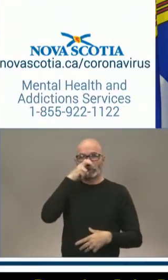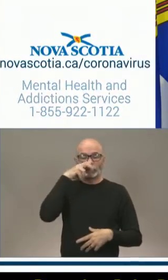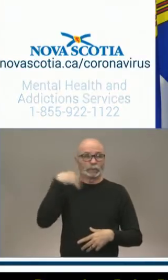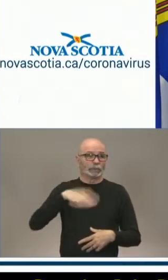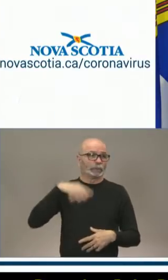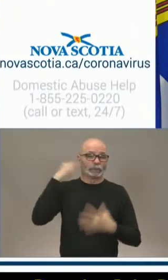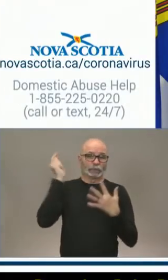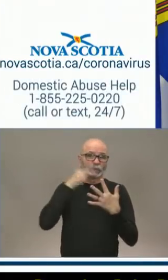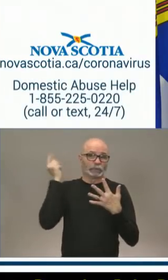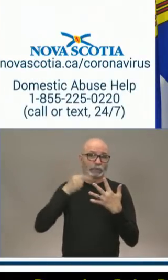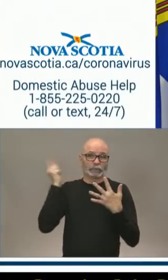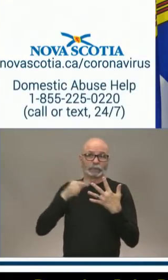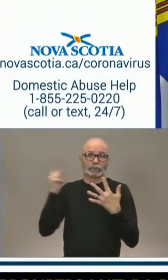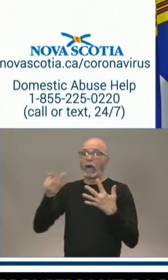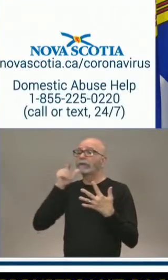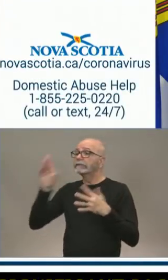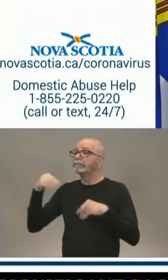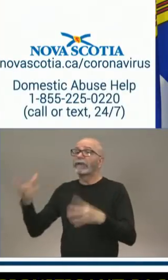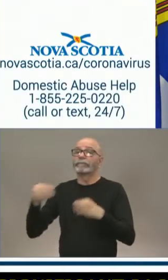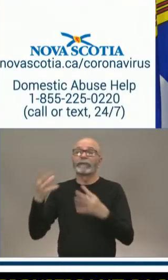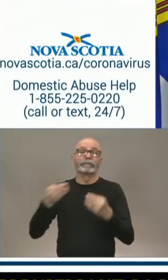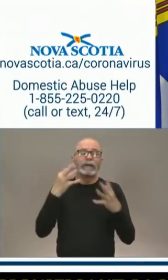service-oriented businesses, restaurants,